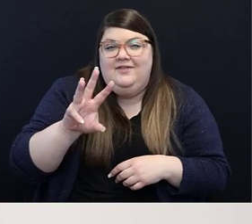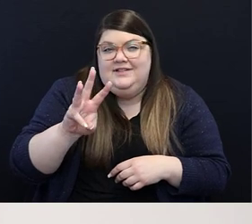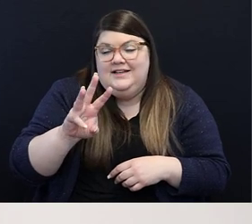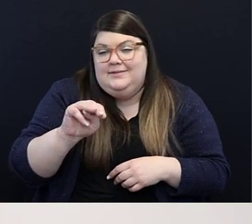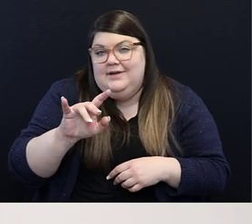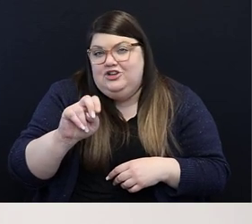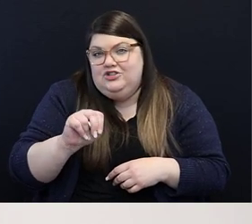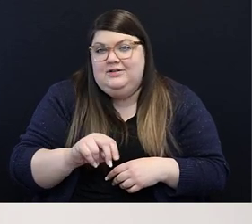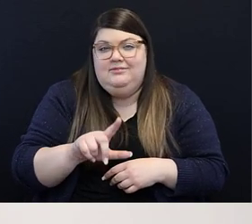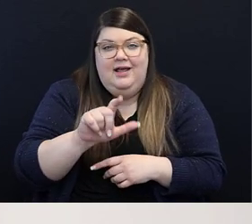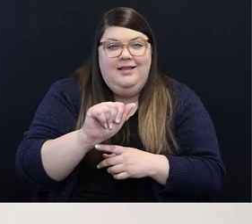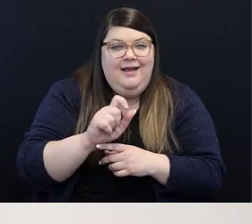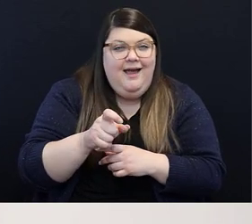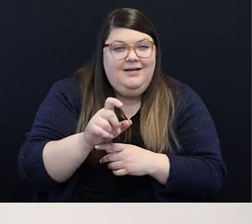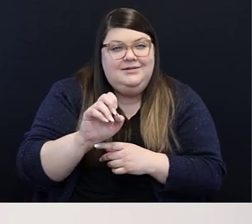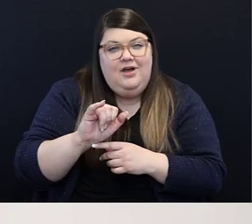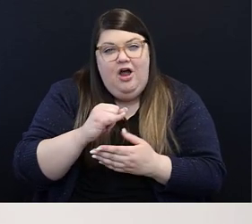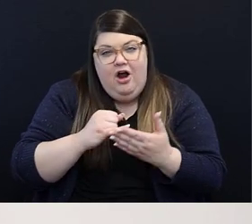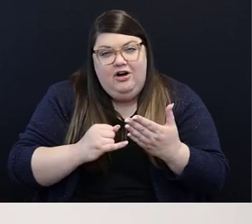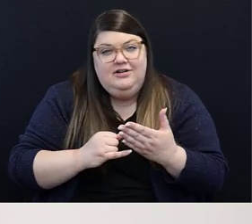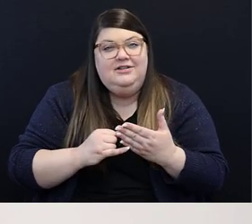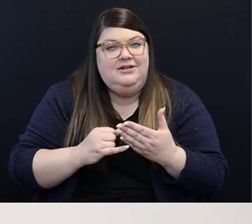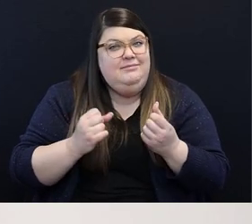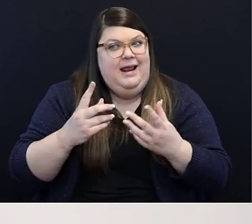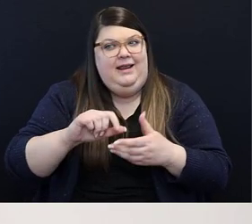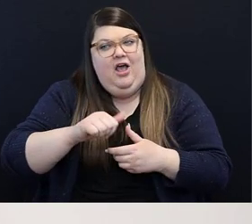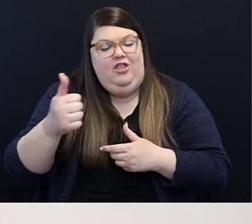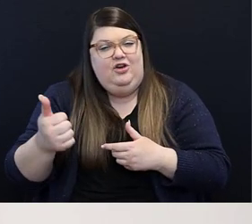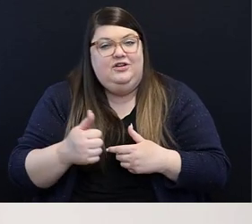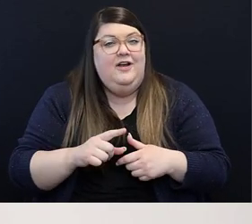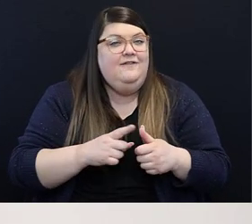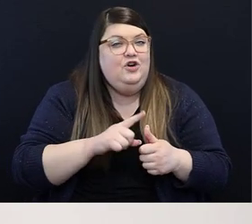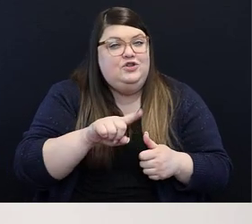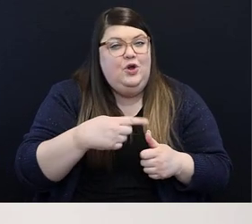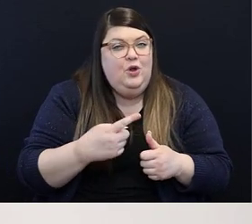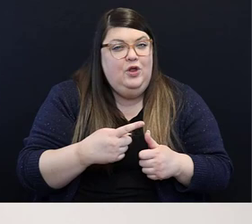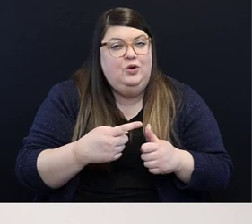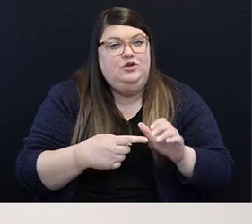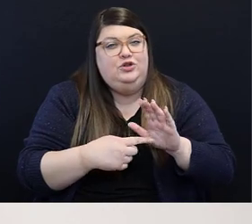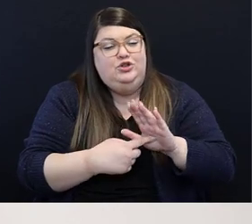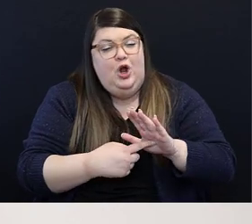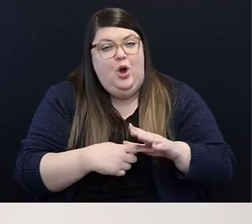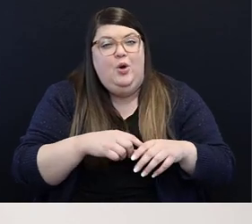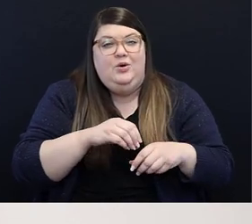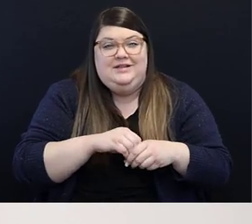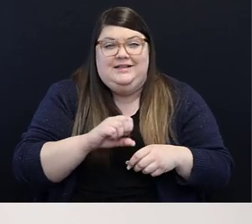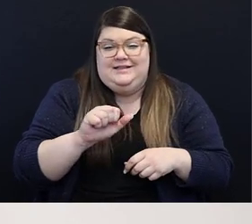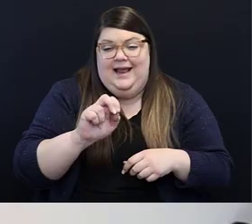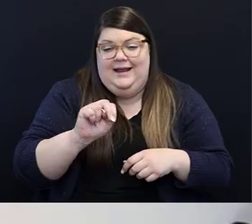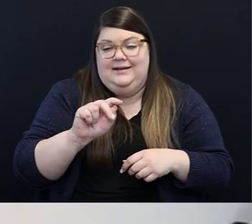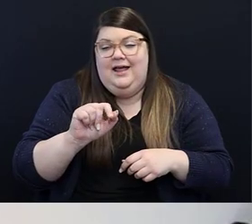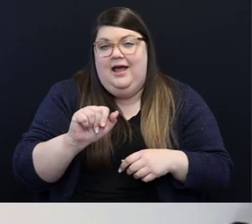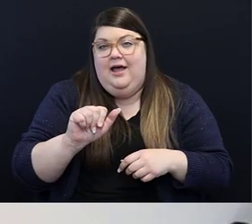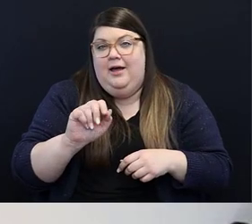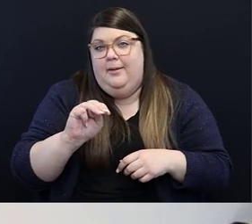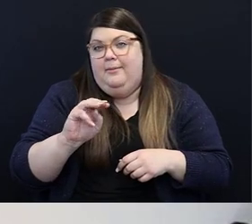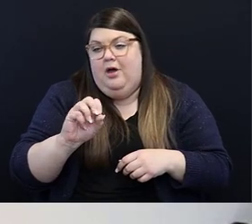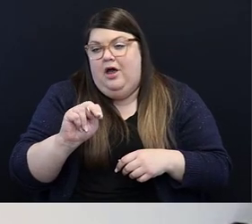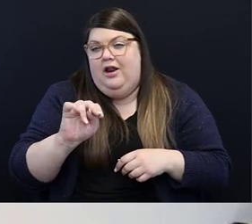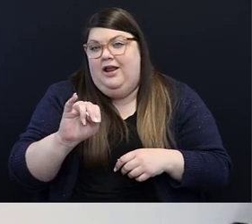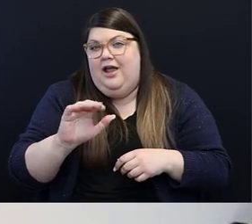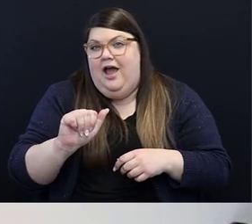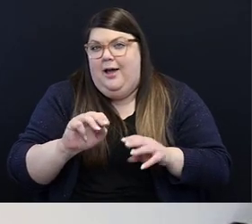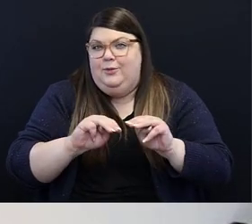and LAXART, among others. Her first solo museum show was, in fact, at the Santa Monica Museum of Art, which is